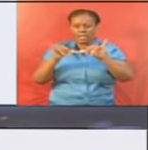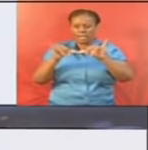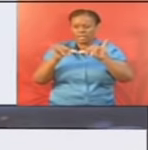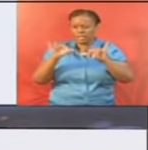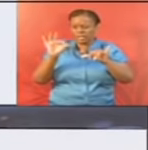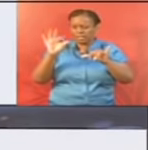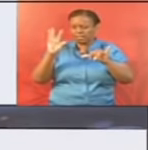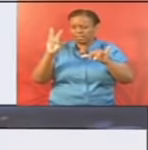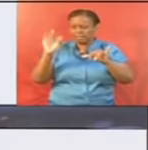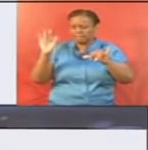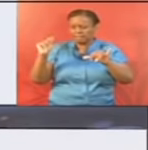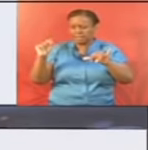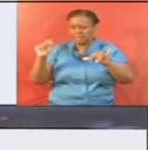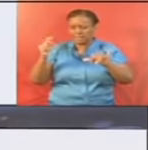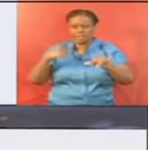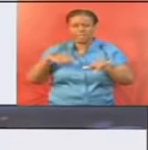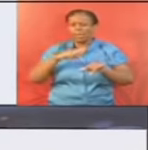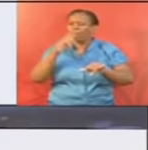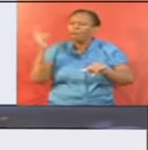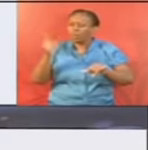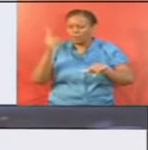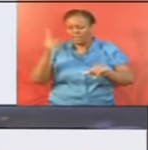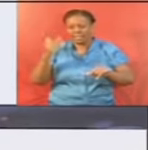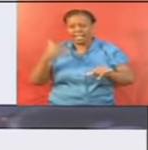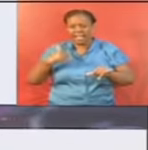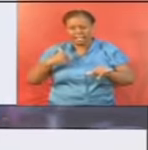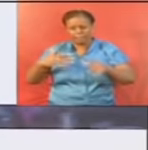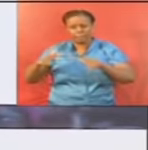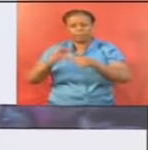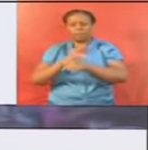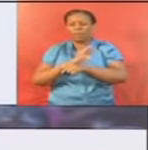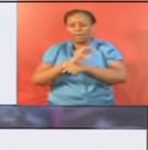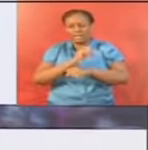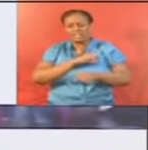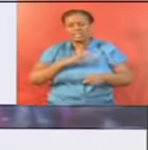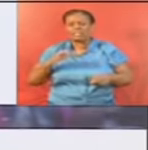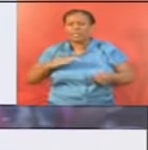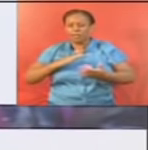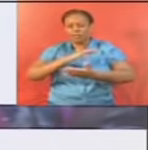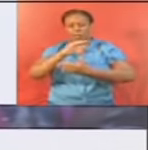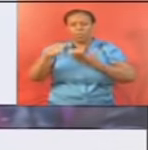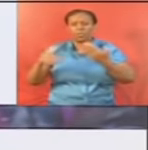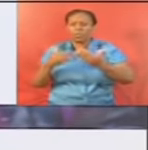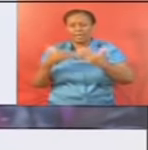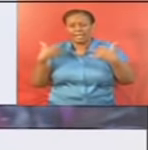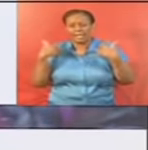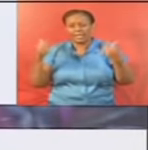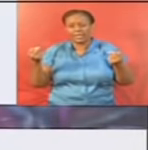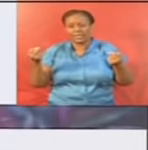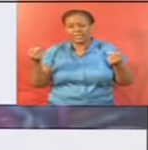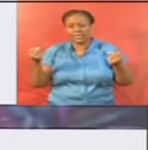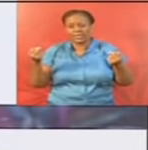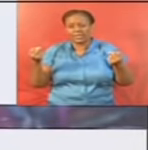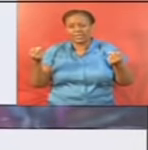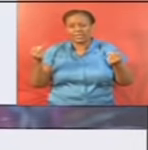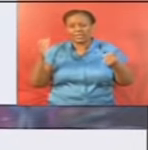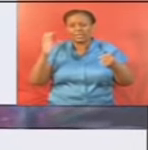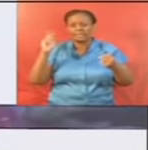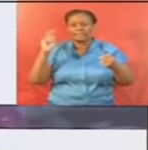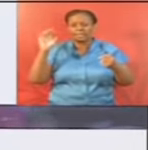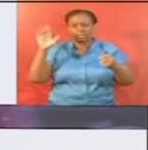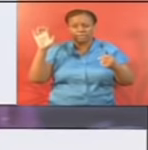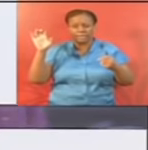full complement of staff at all the health centers. So what are the risks of not sustaining a high coverage